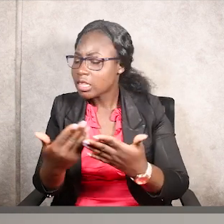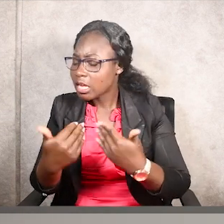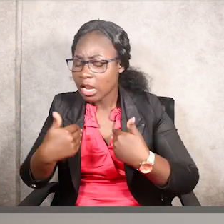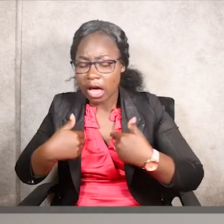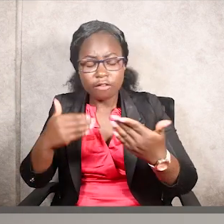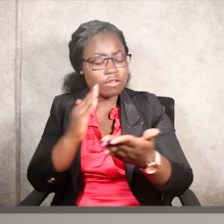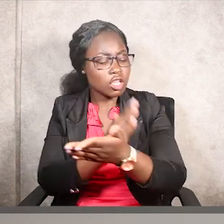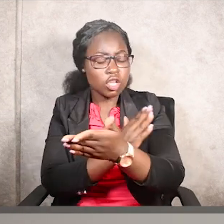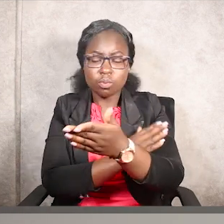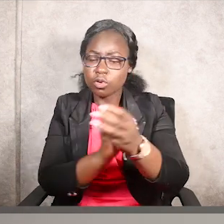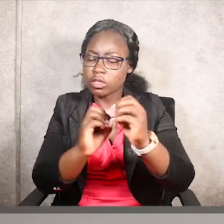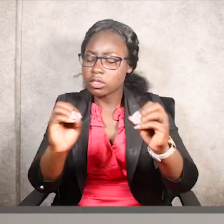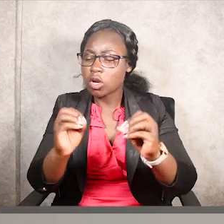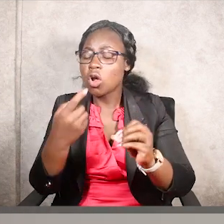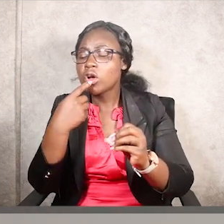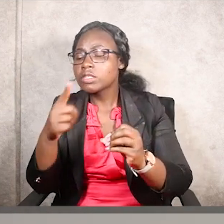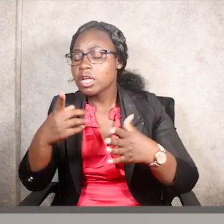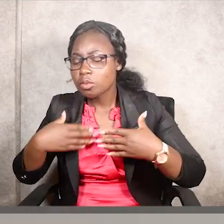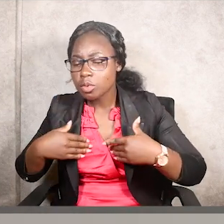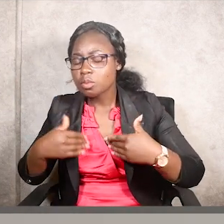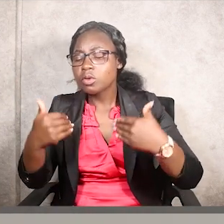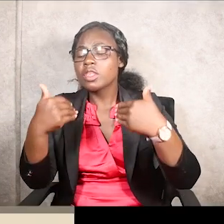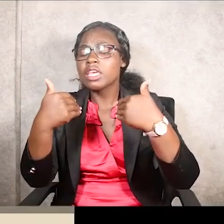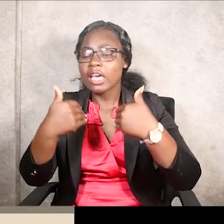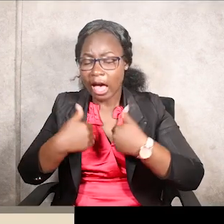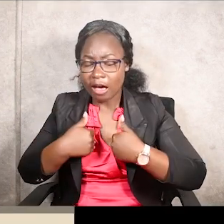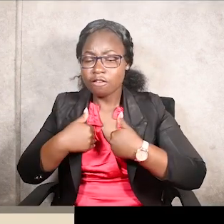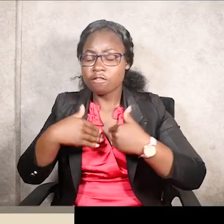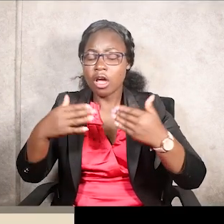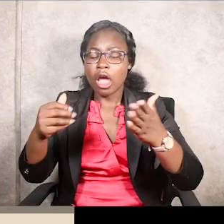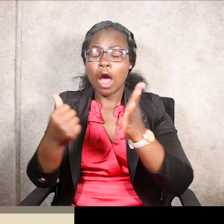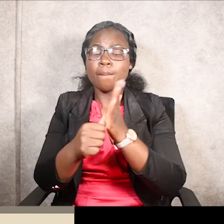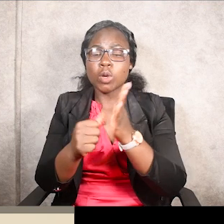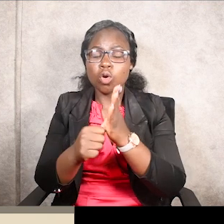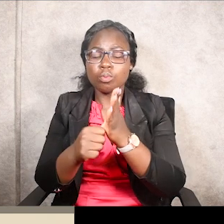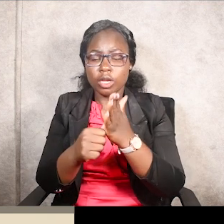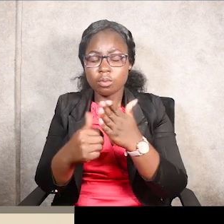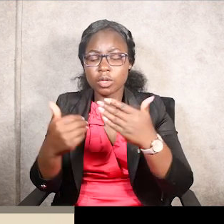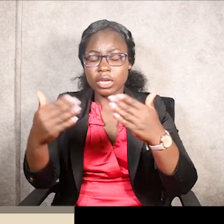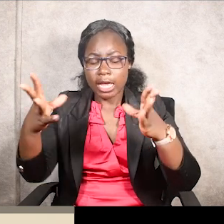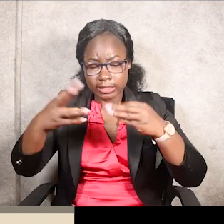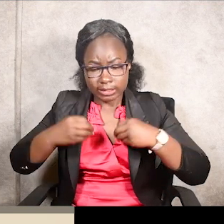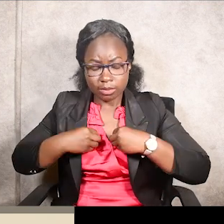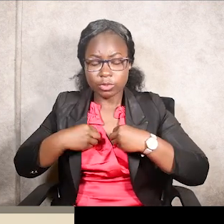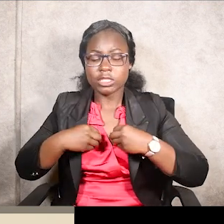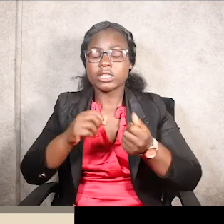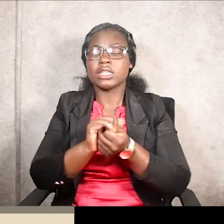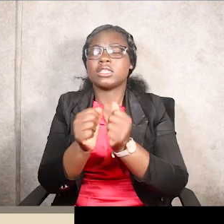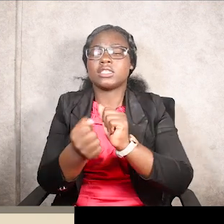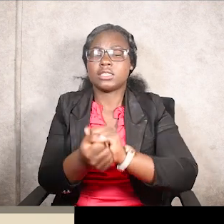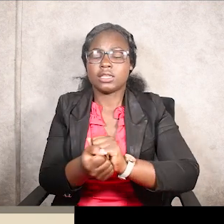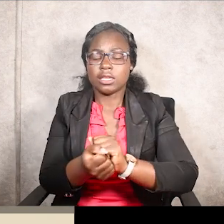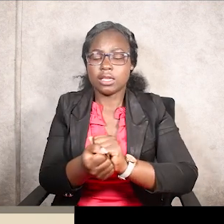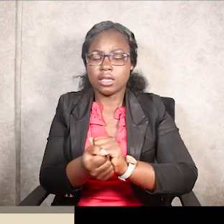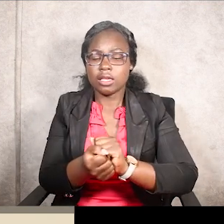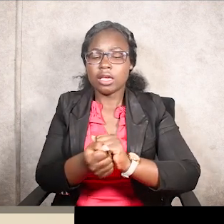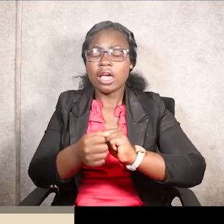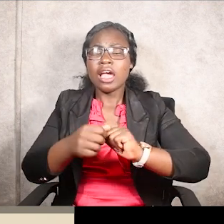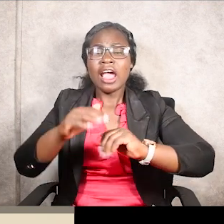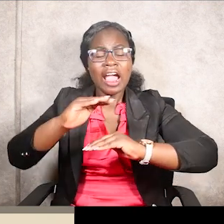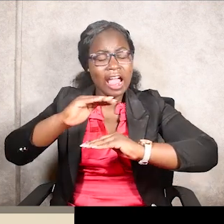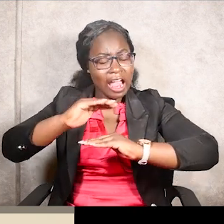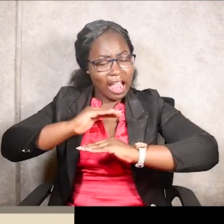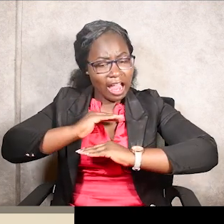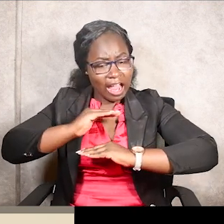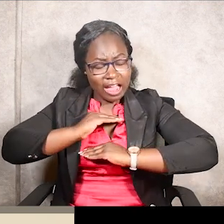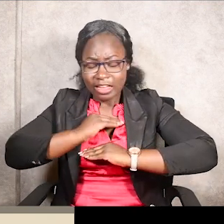any improvement noted, people will definitely have a problem embracing that change. Inadequate